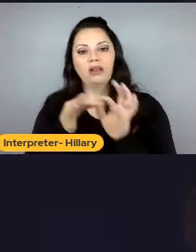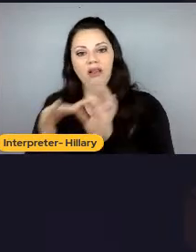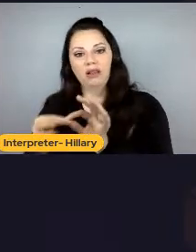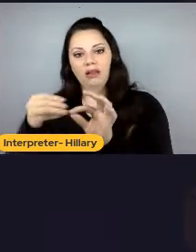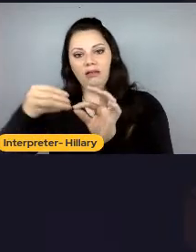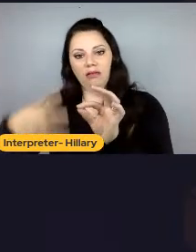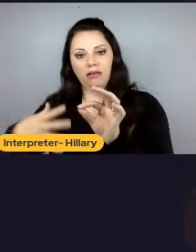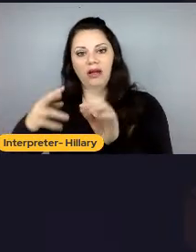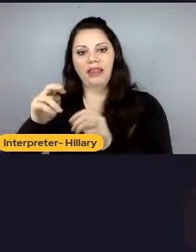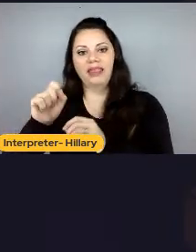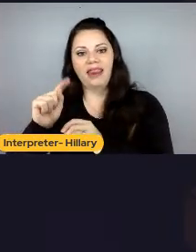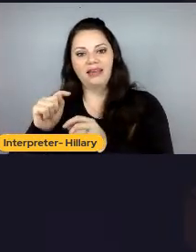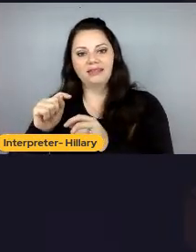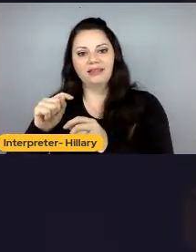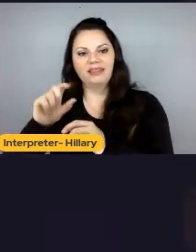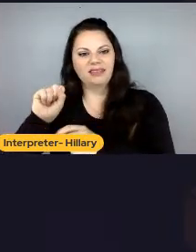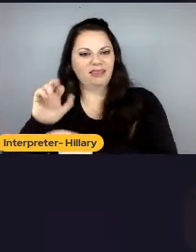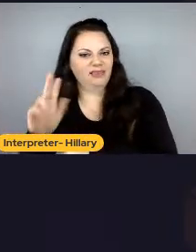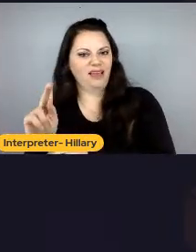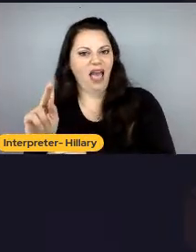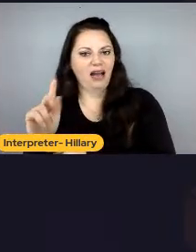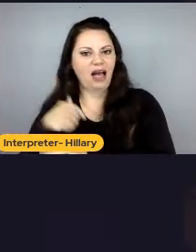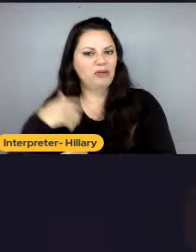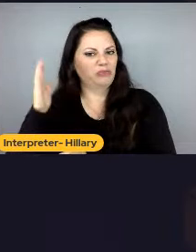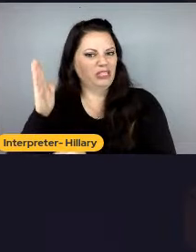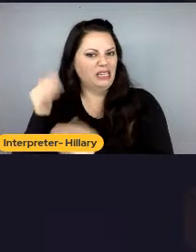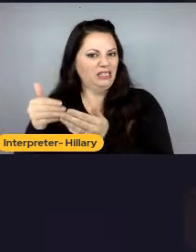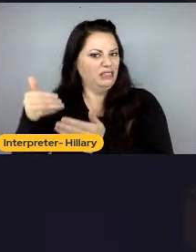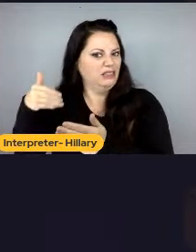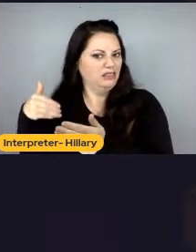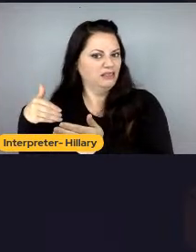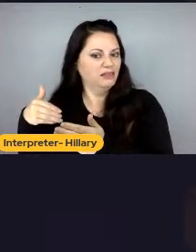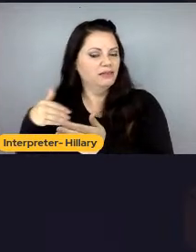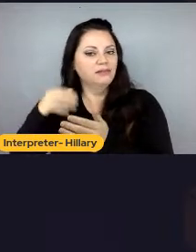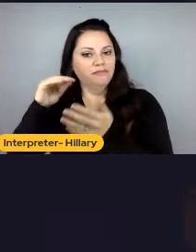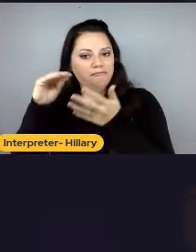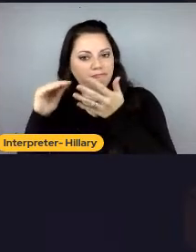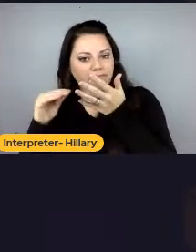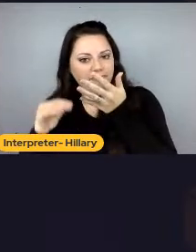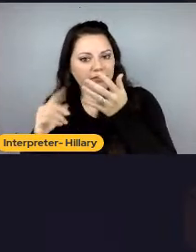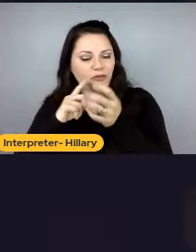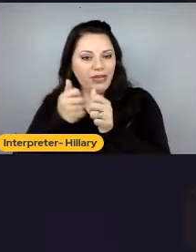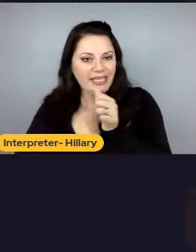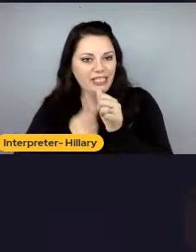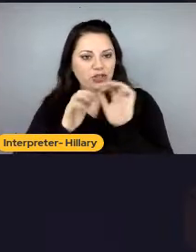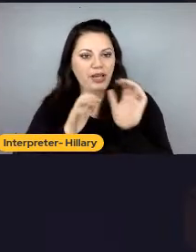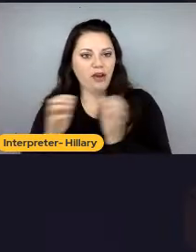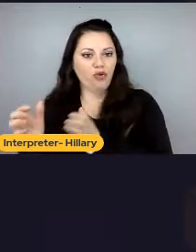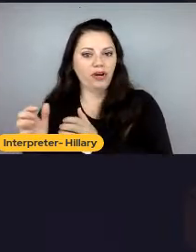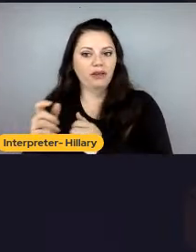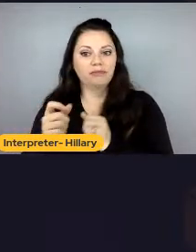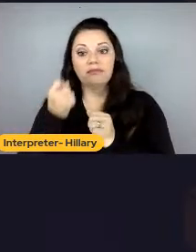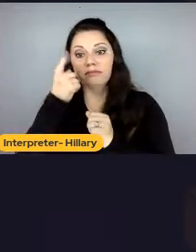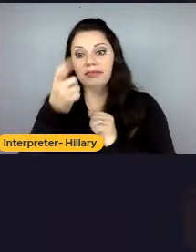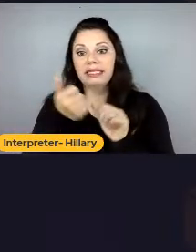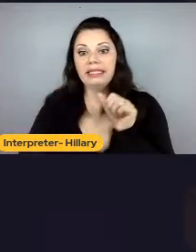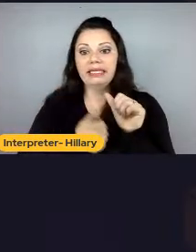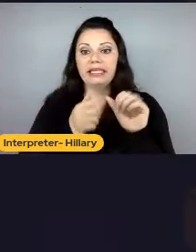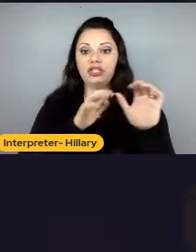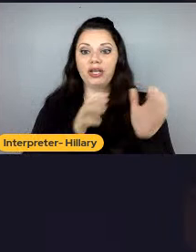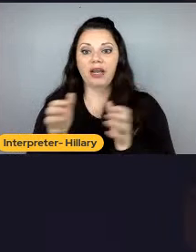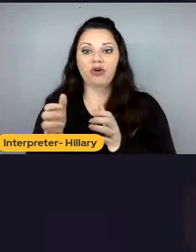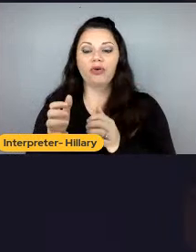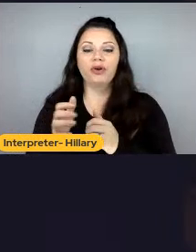the nested stack I was presenting before for each of your categories. So here we see that the category is